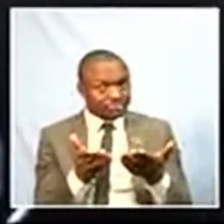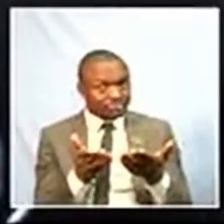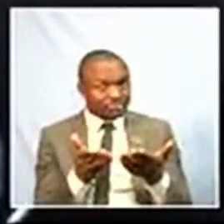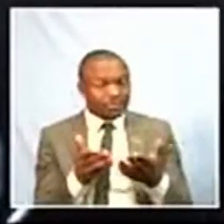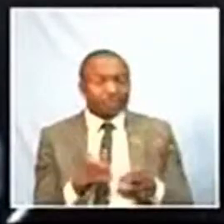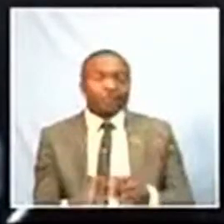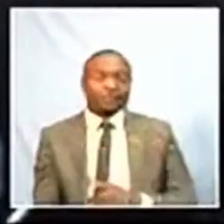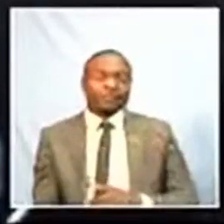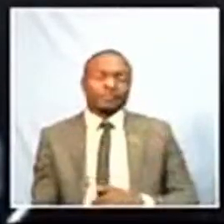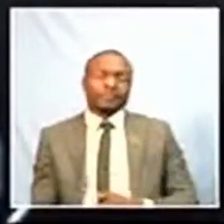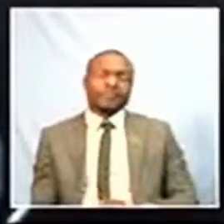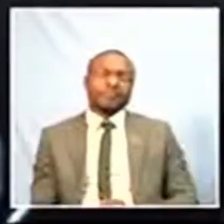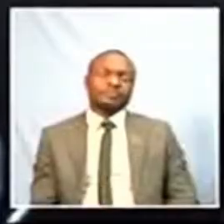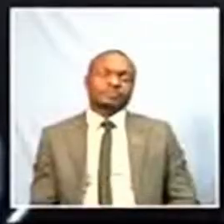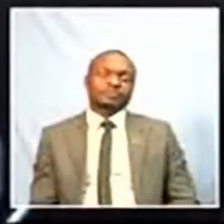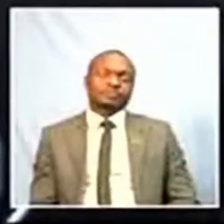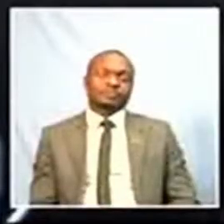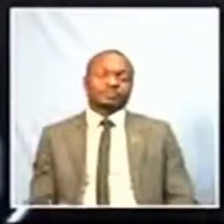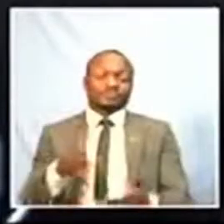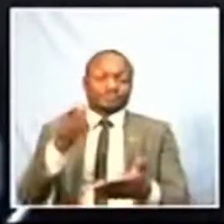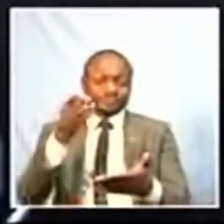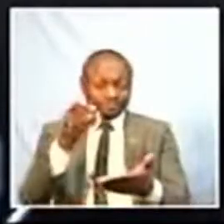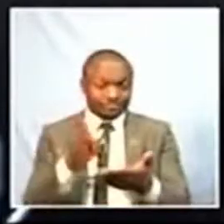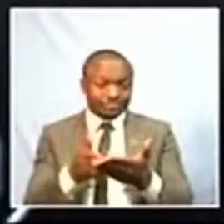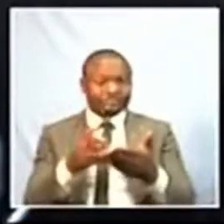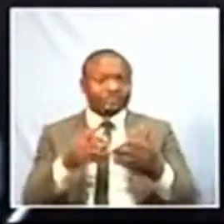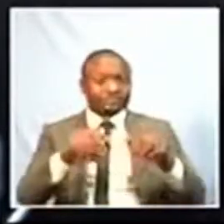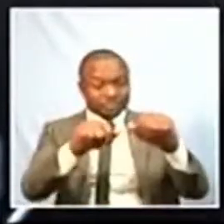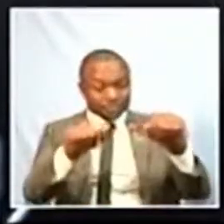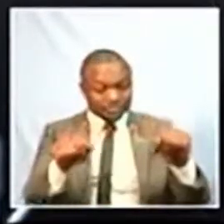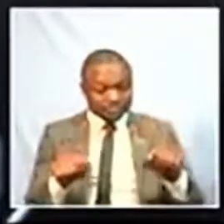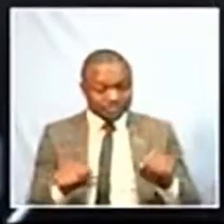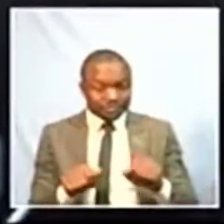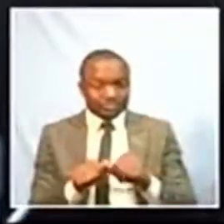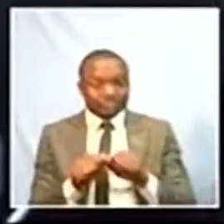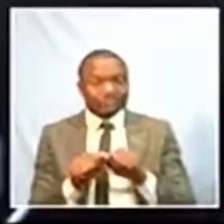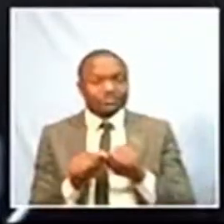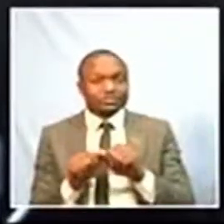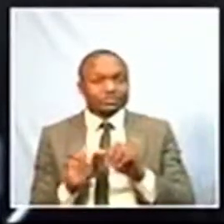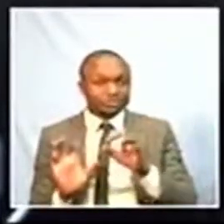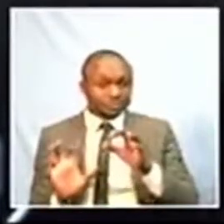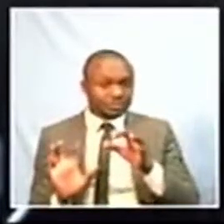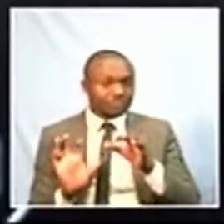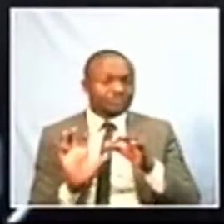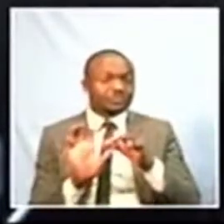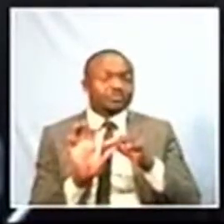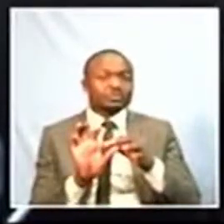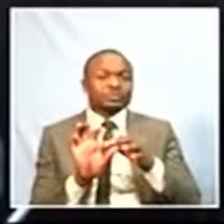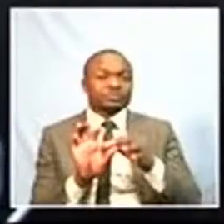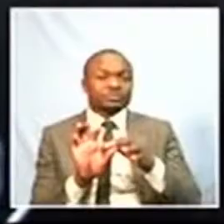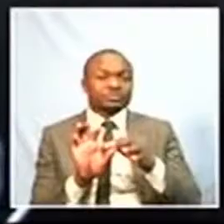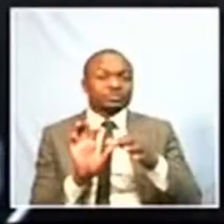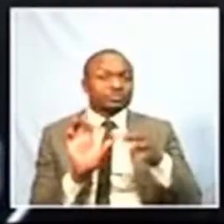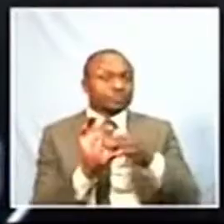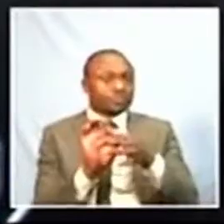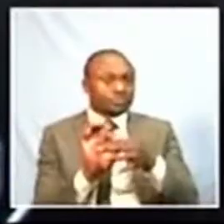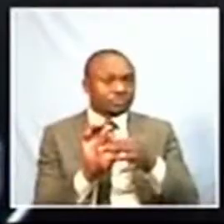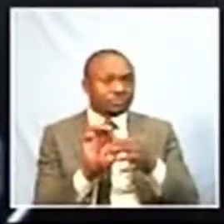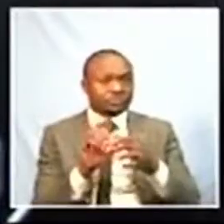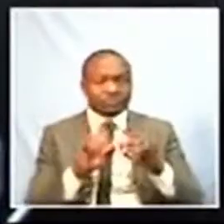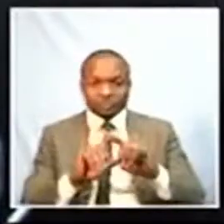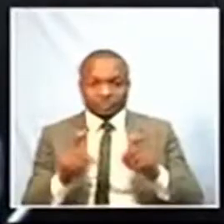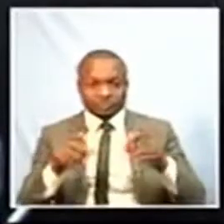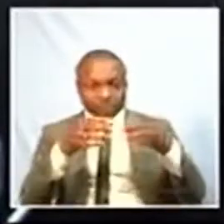Because I guess this site is belonging to a different constituency. So it must be dealt